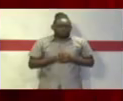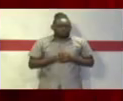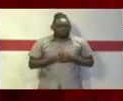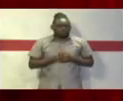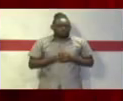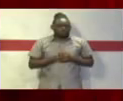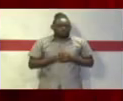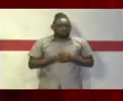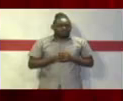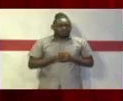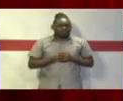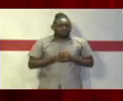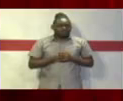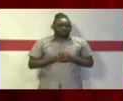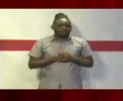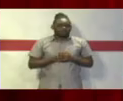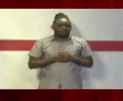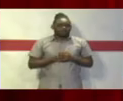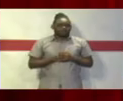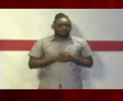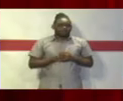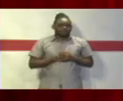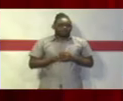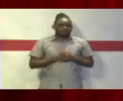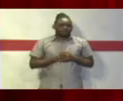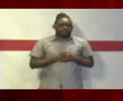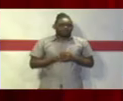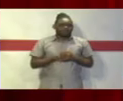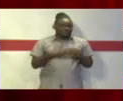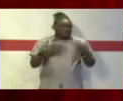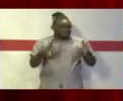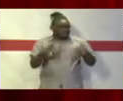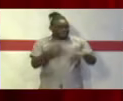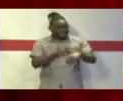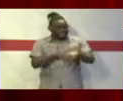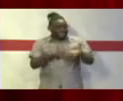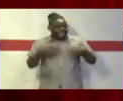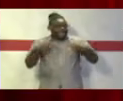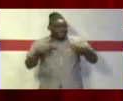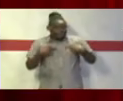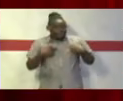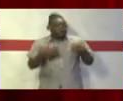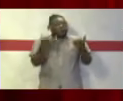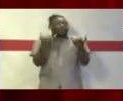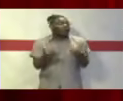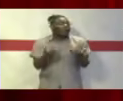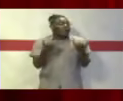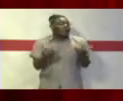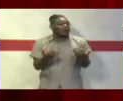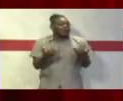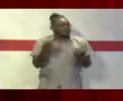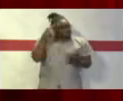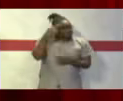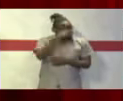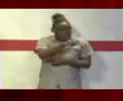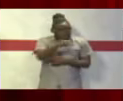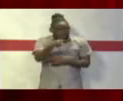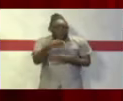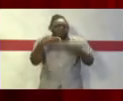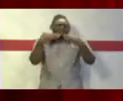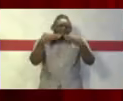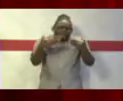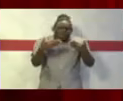Well, folks, that is all the time we have for this episode of You Speak. We thank the public for posing these